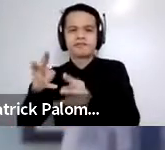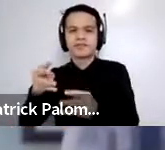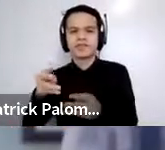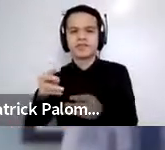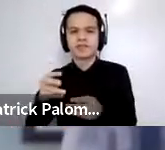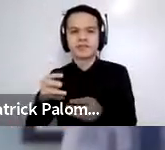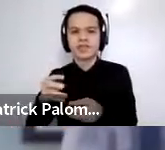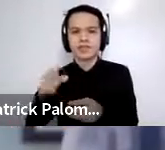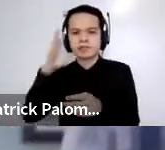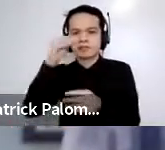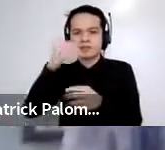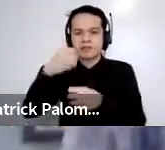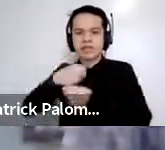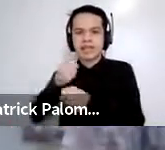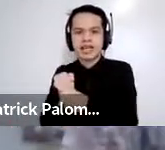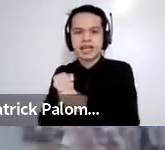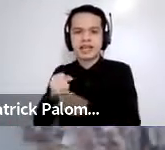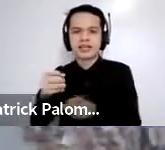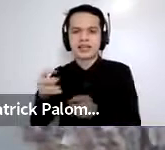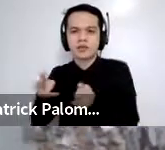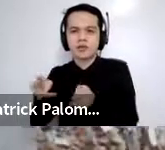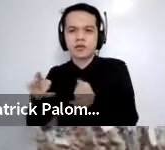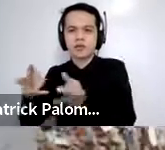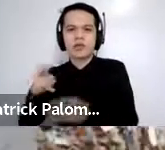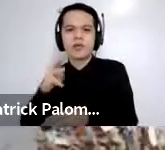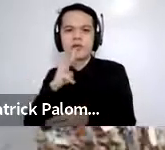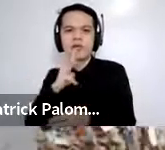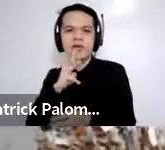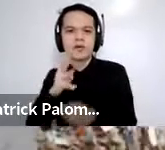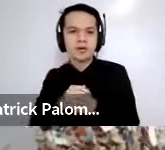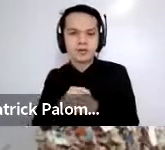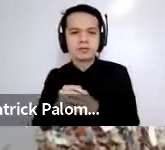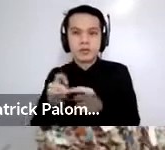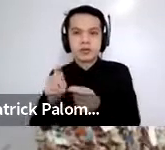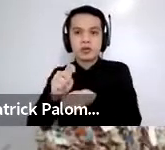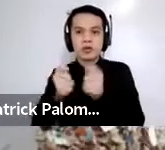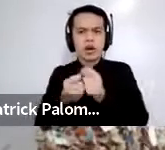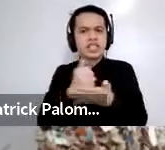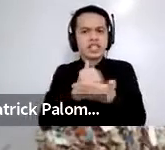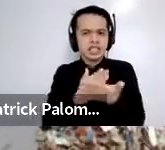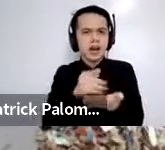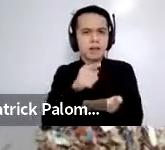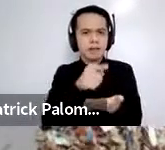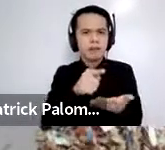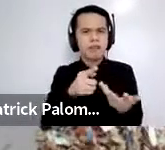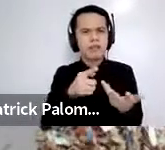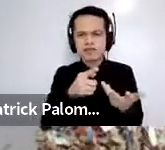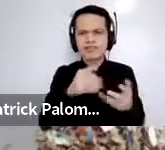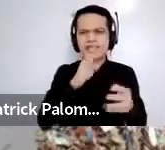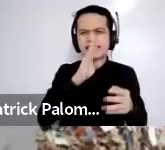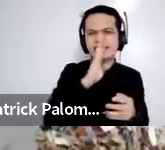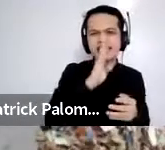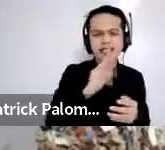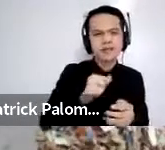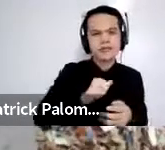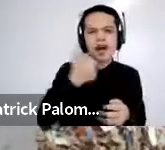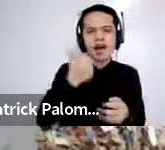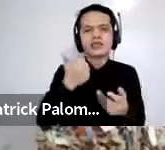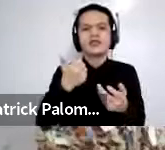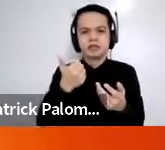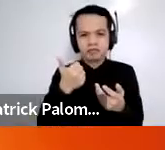garbage that we got, we're going to convert them. Some of them into compost. Others are into solid waste granulators, like